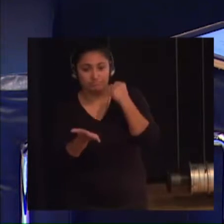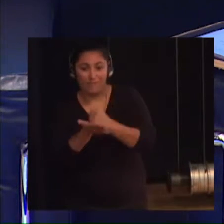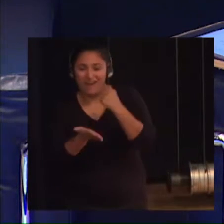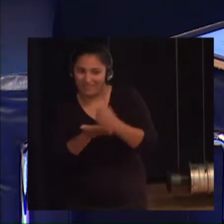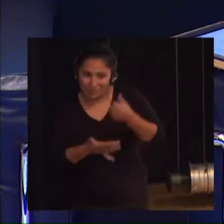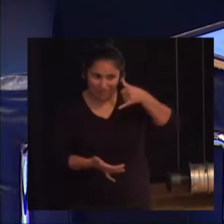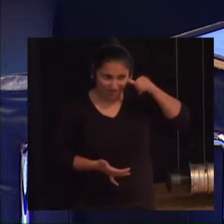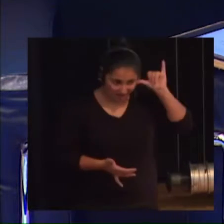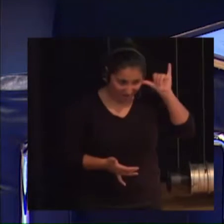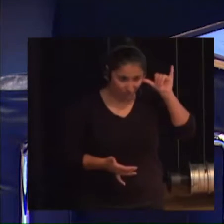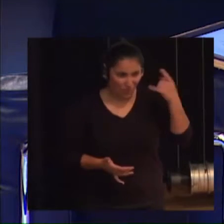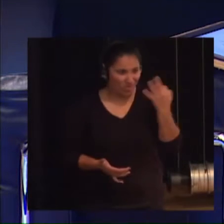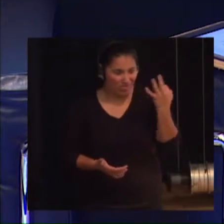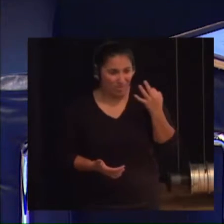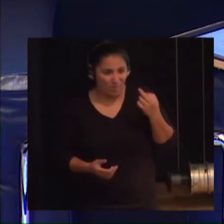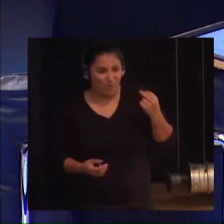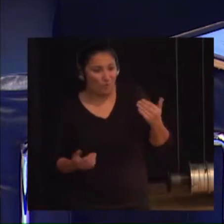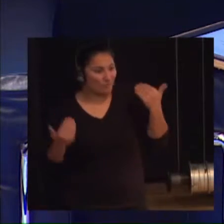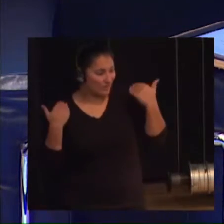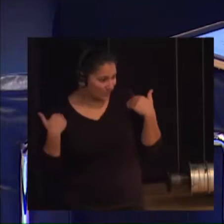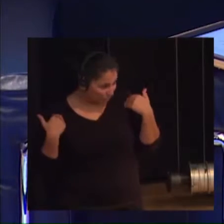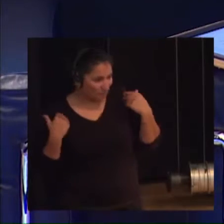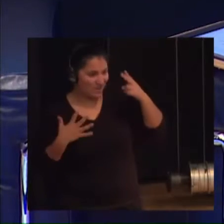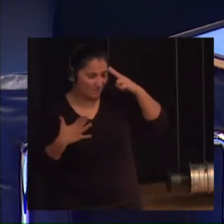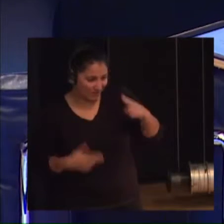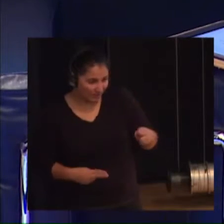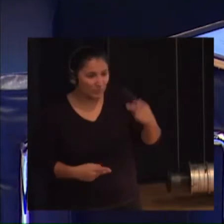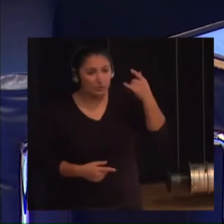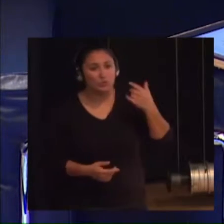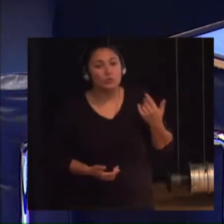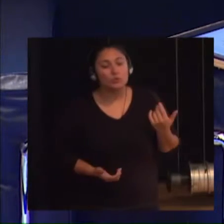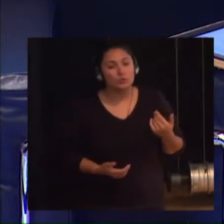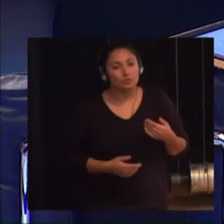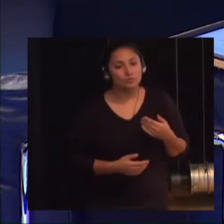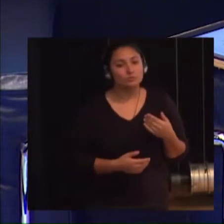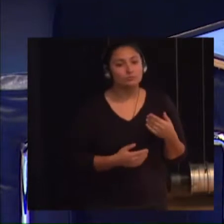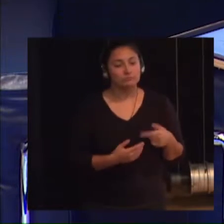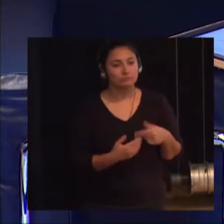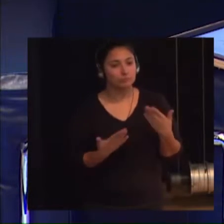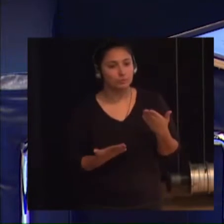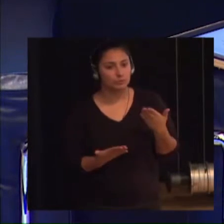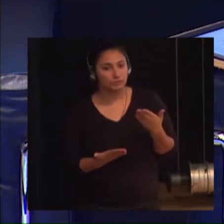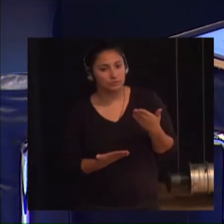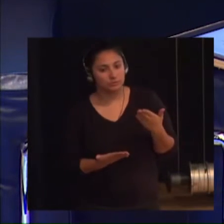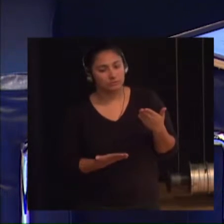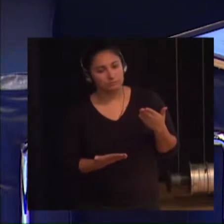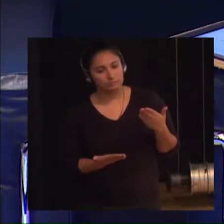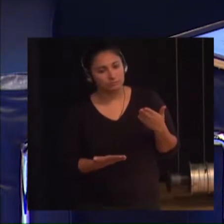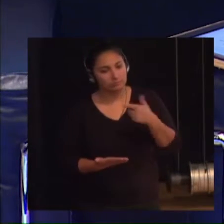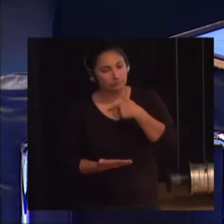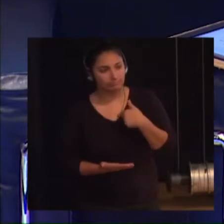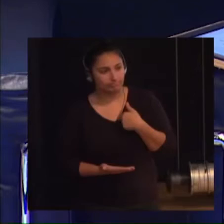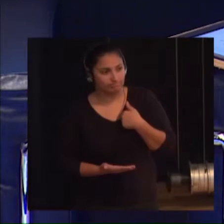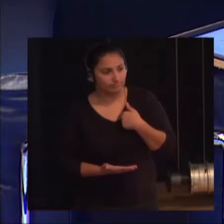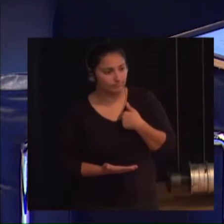the biases, etc. So just a word of caution about thinking that is an obligation, that